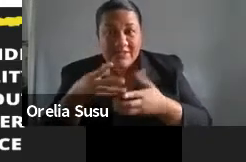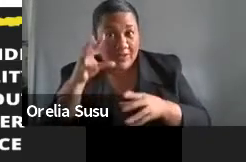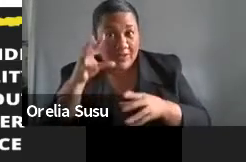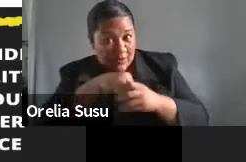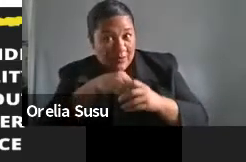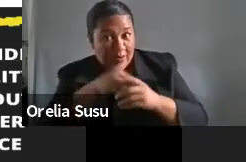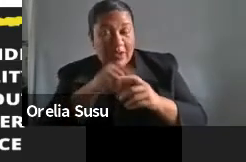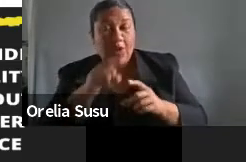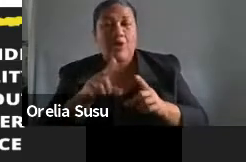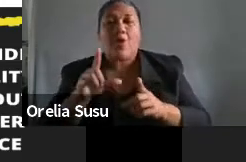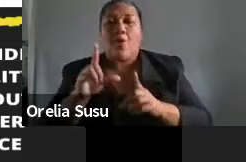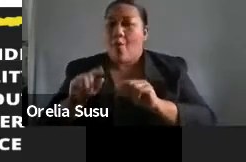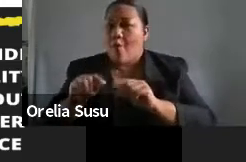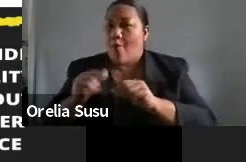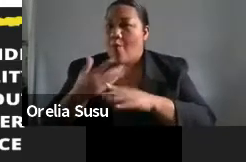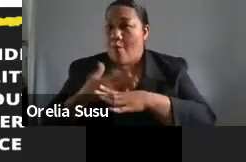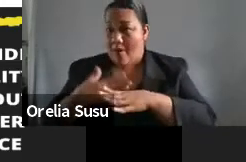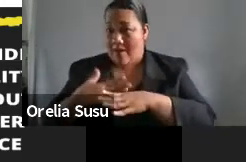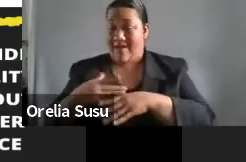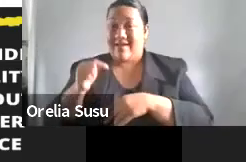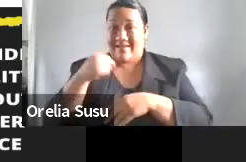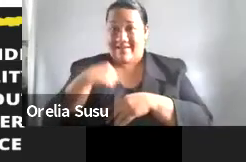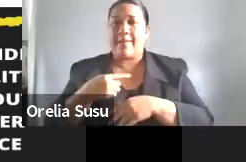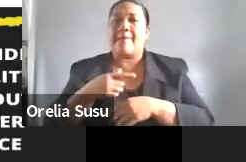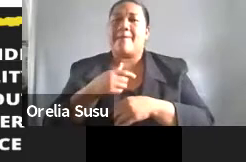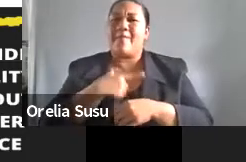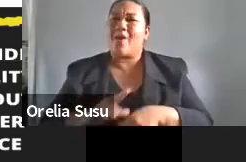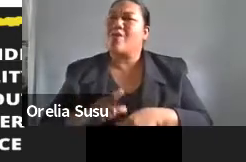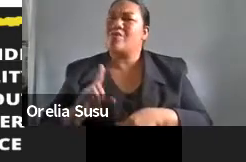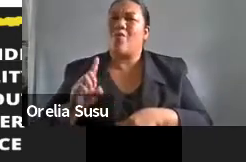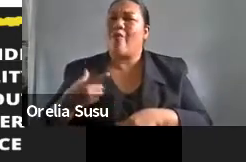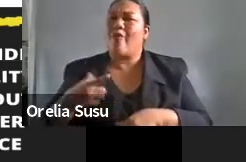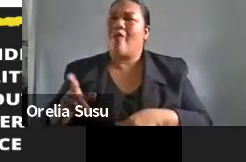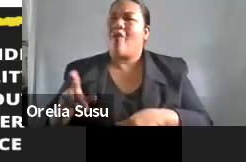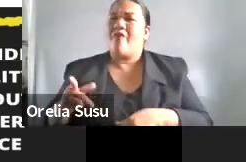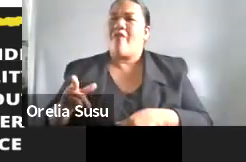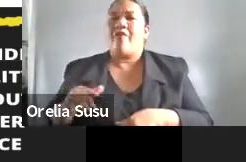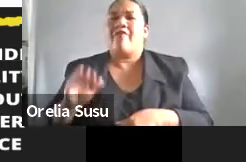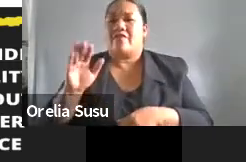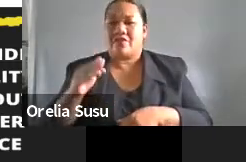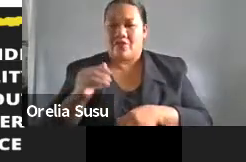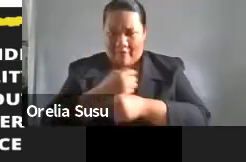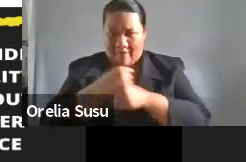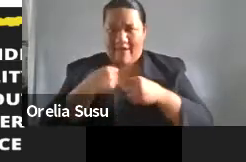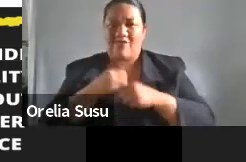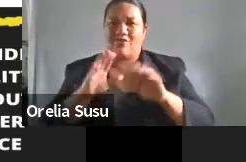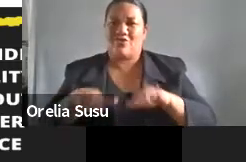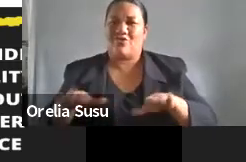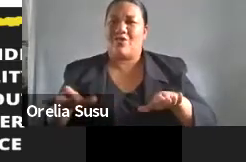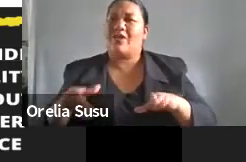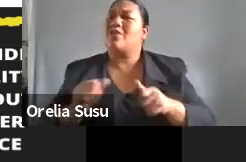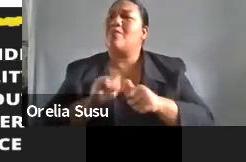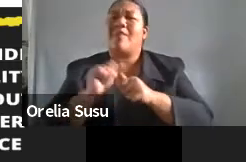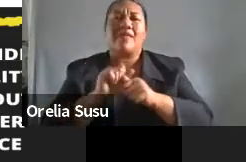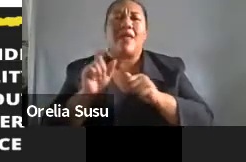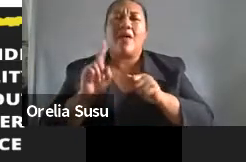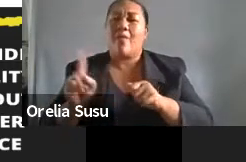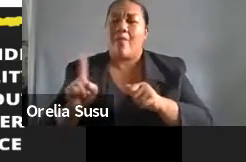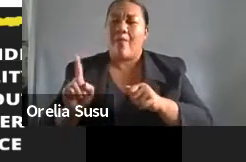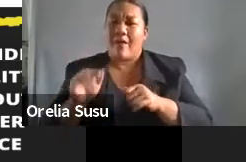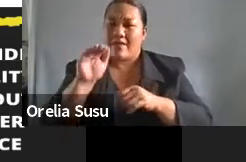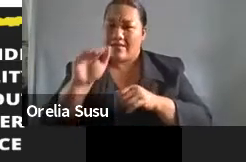all doing is because of the future of our children. If it's the future of our children and also, you know, to better the the system